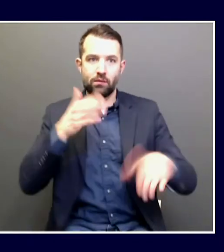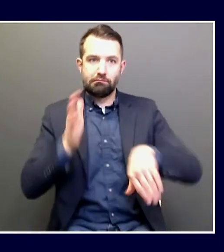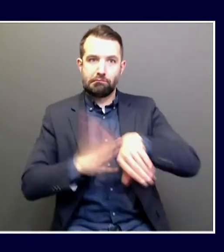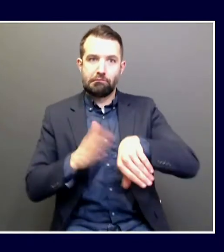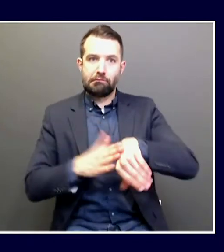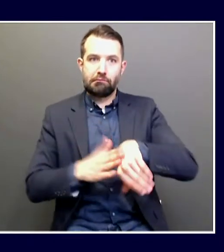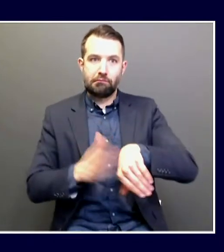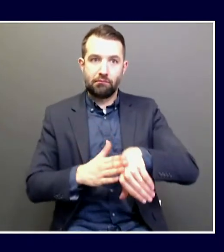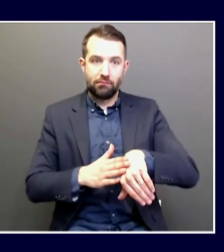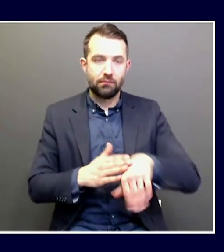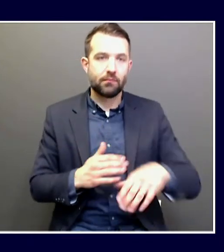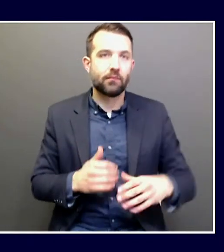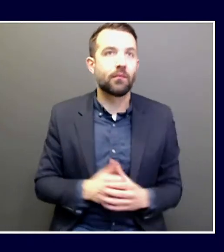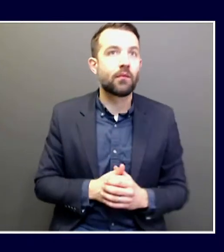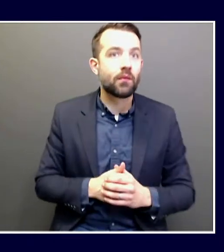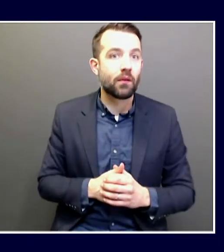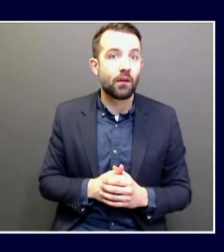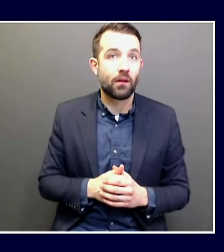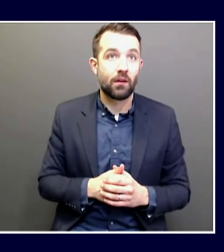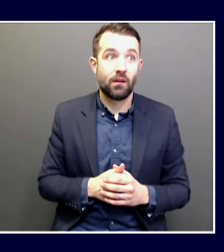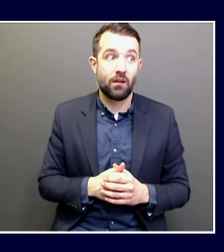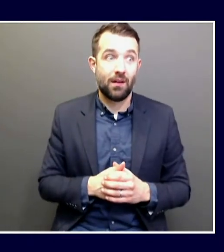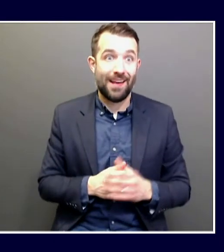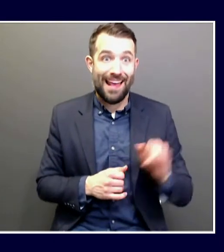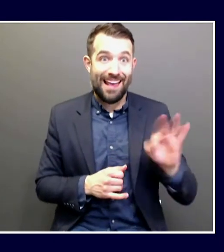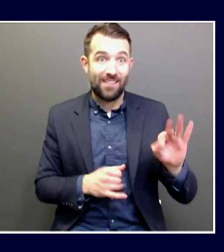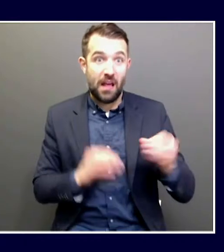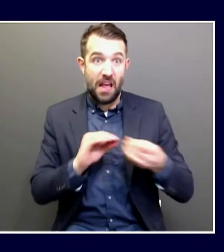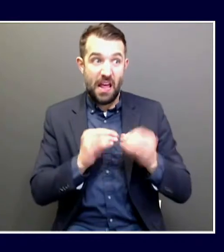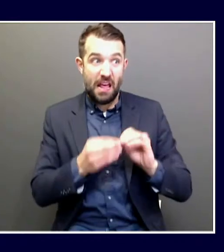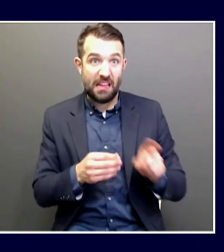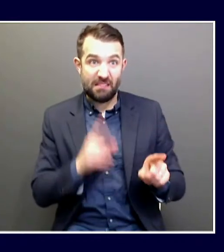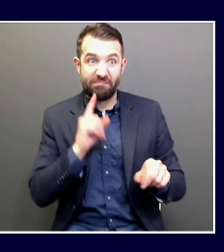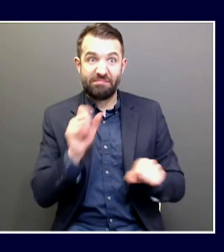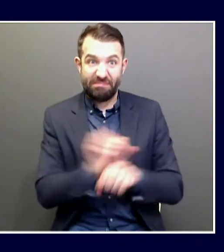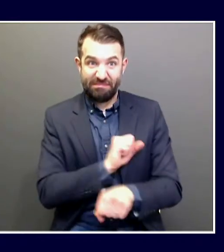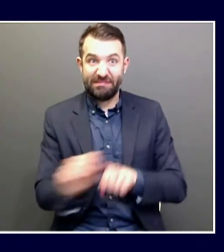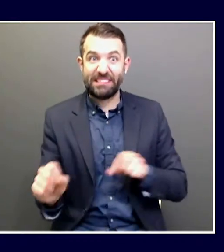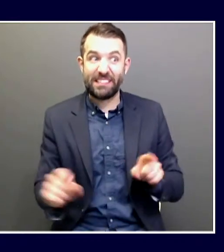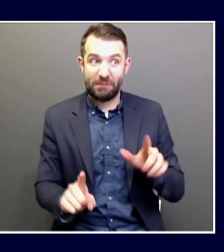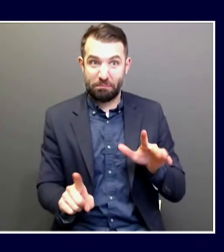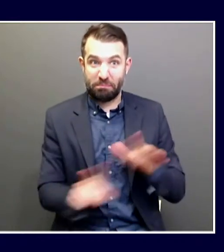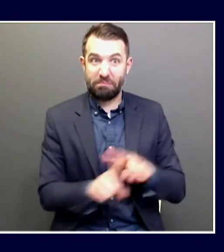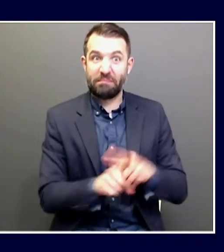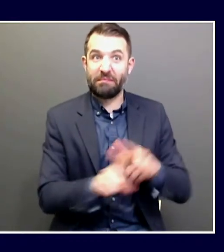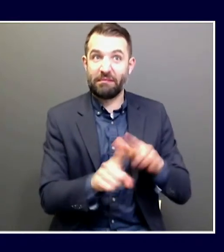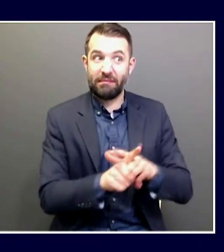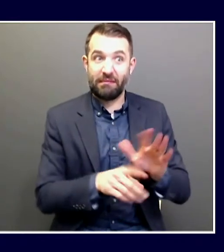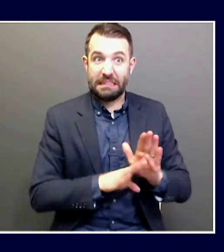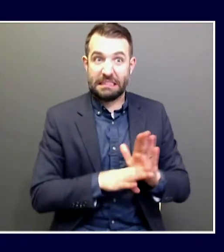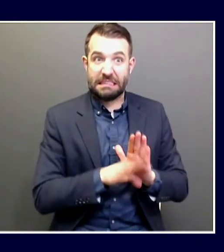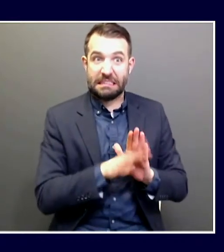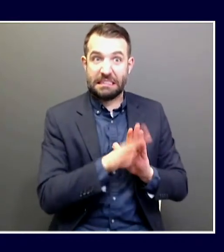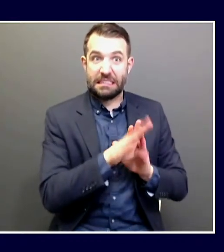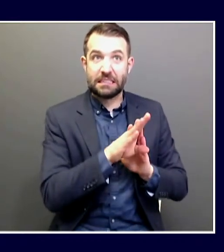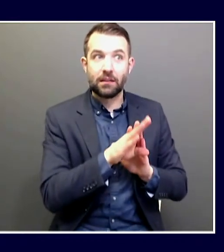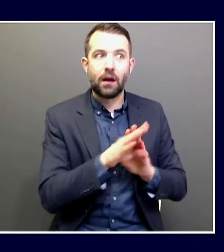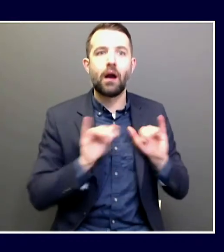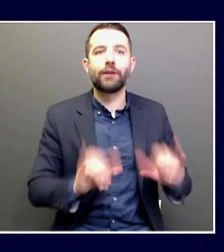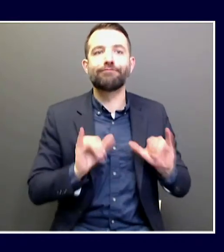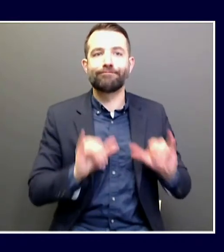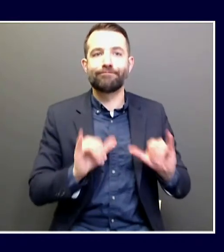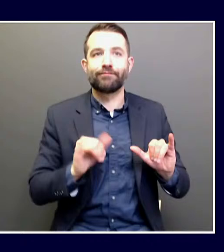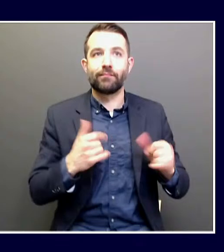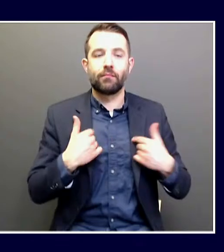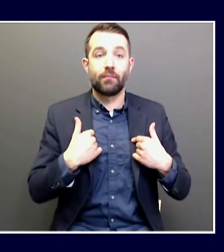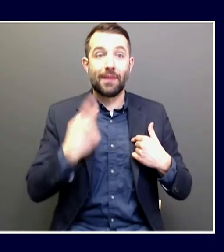the emergence or the reemergence of COVID-19 infections at a community prior to seeing those numbers pop up